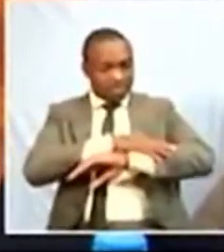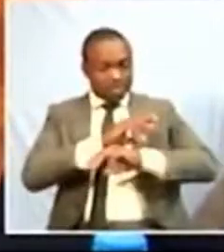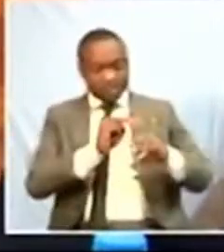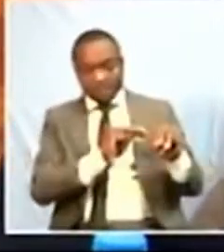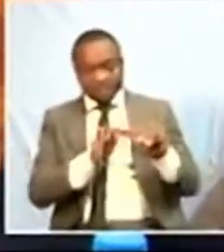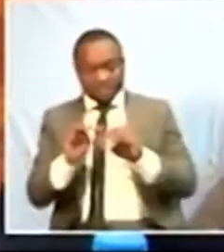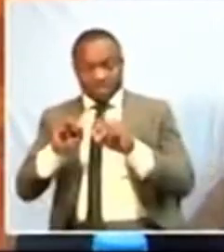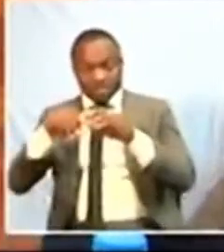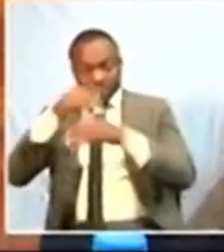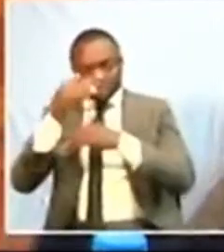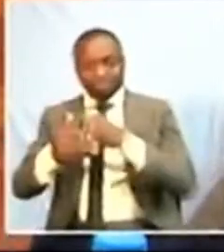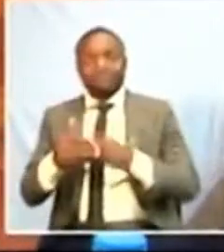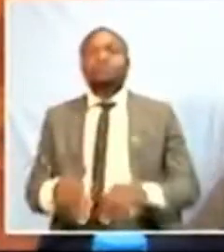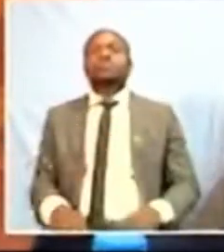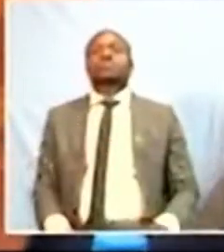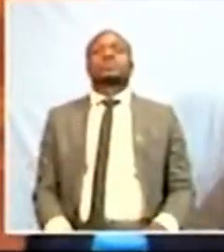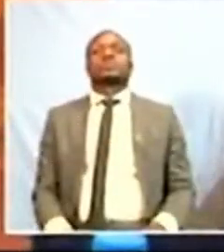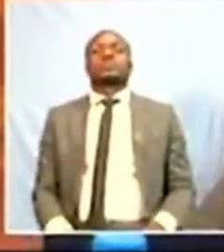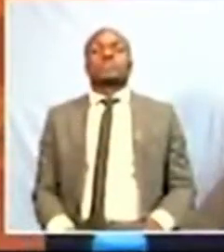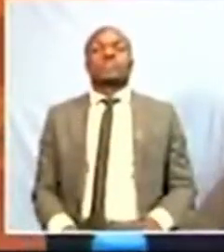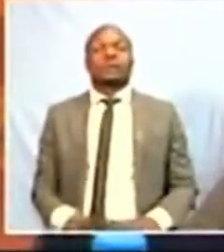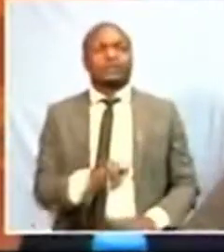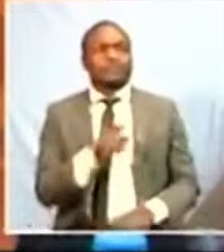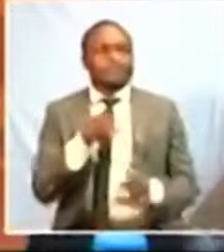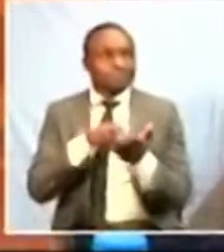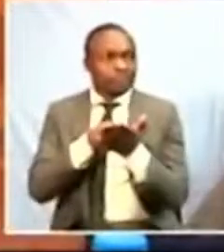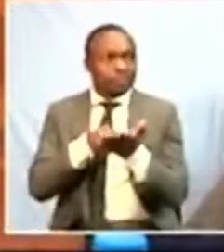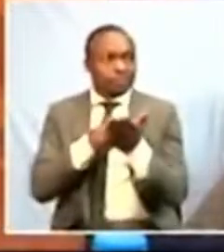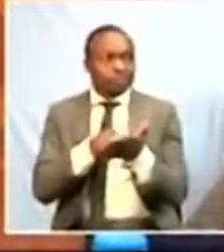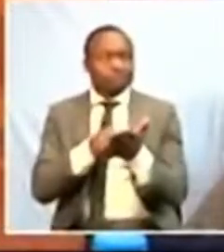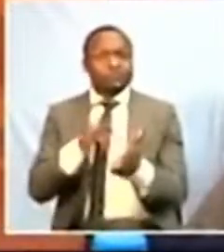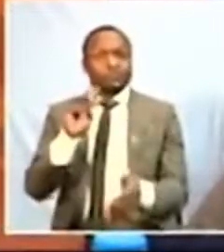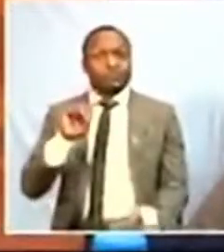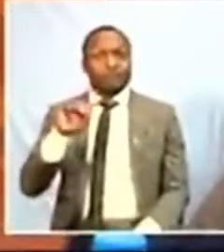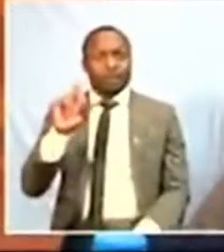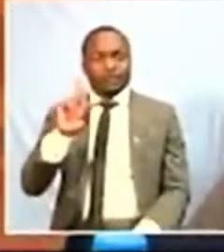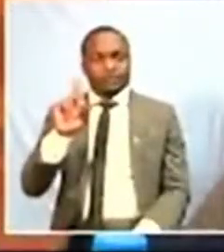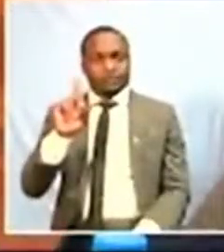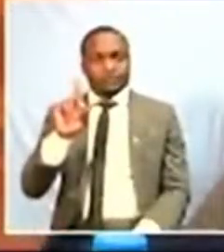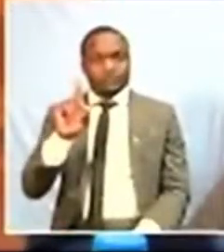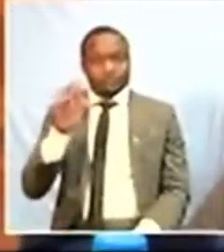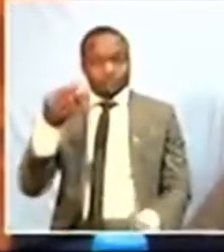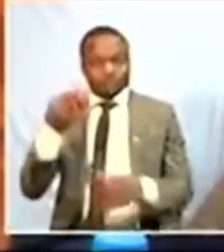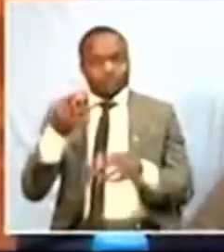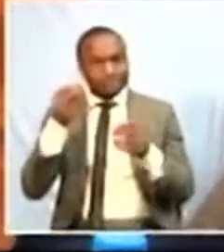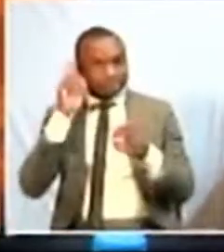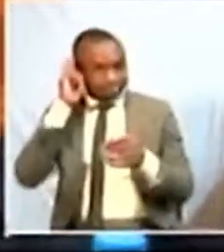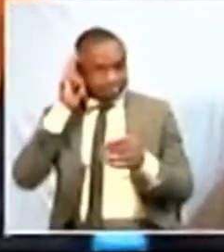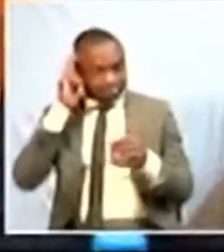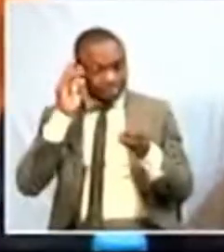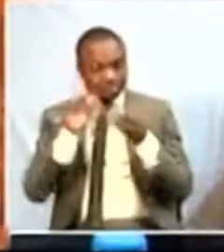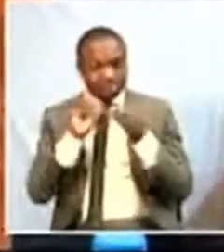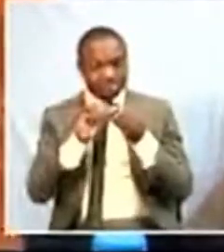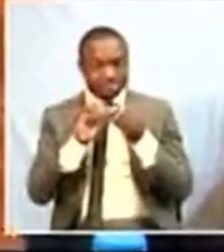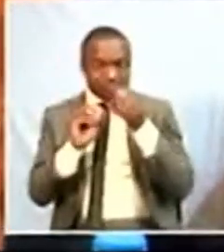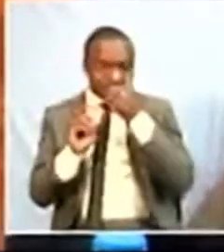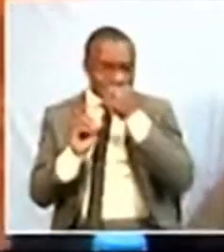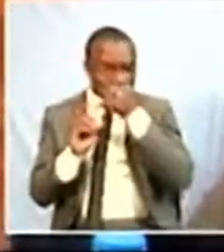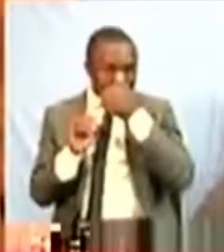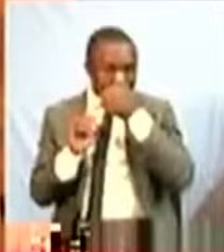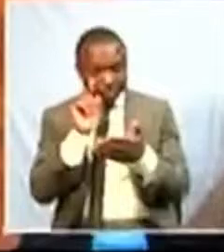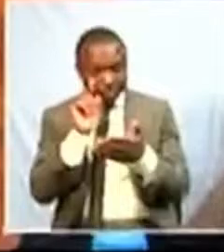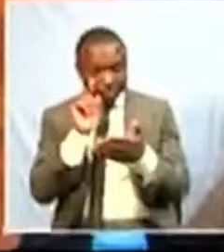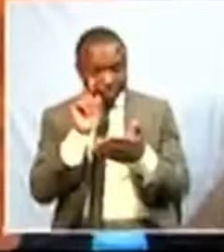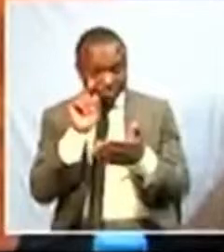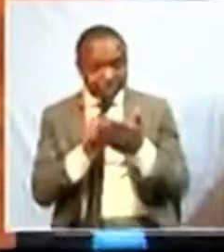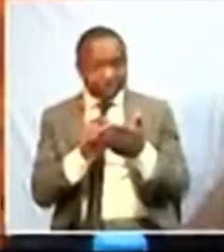outside. They recommended MDF for many reasons. These are tested materials that were used even before the introduction of rosewood